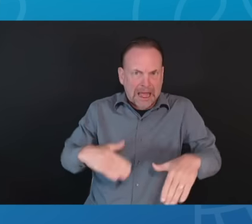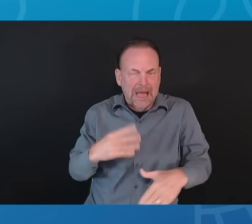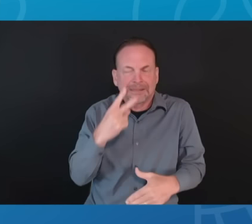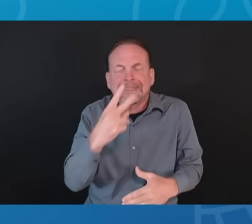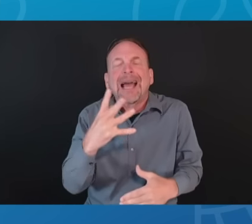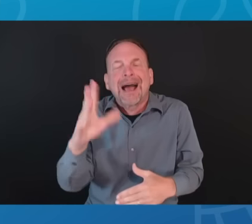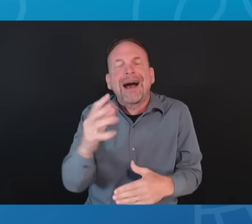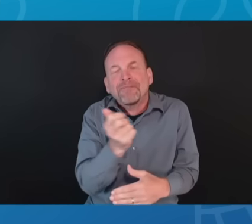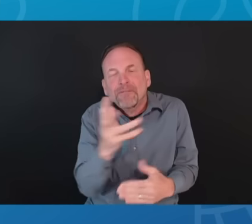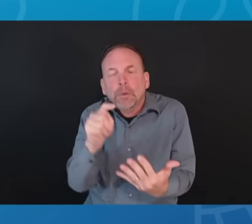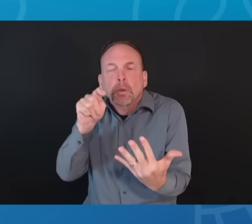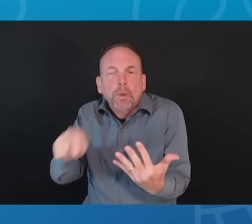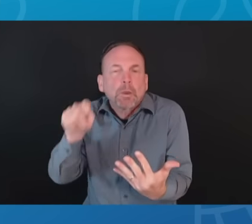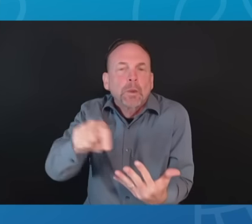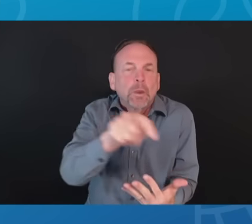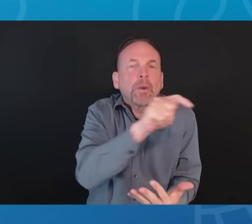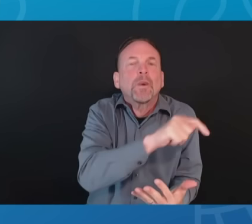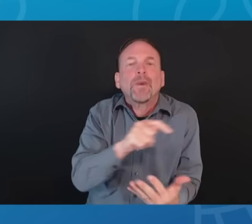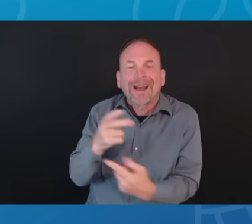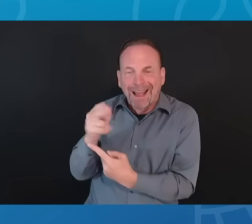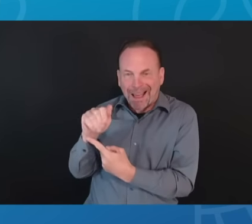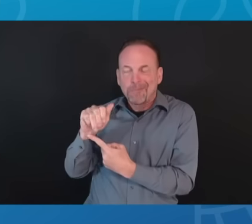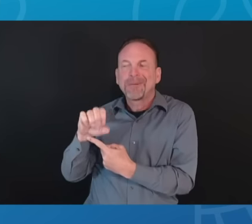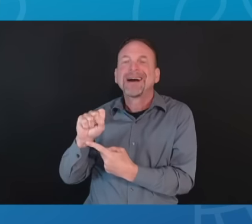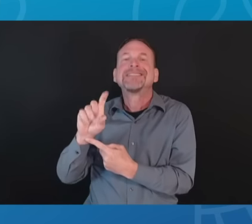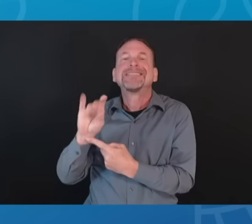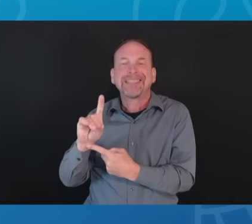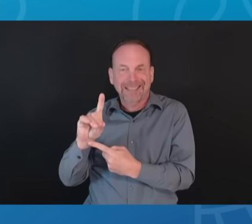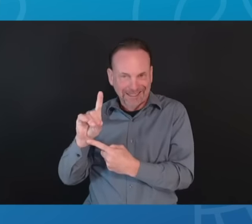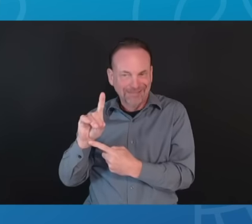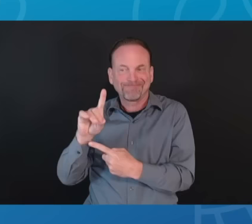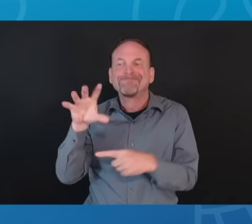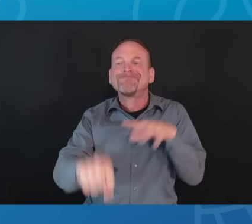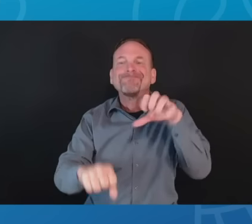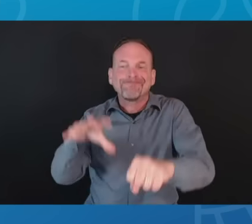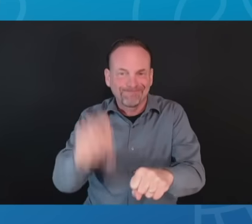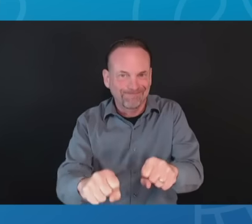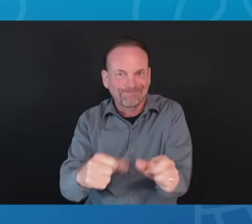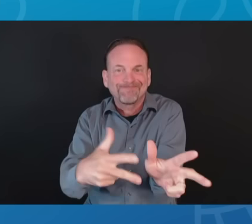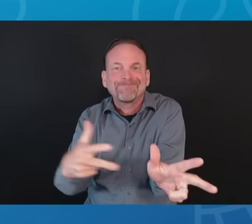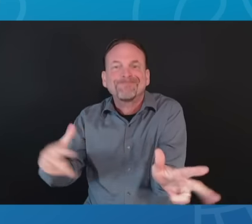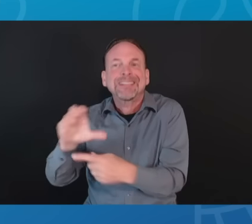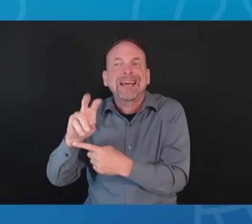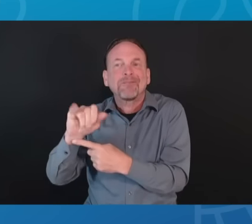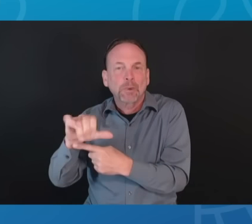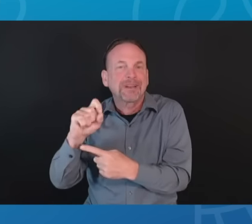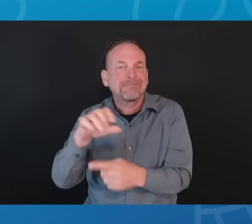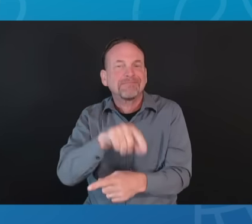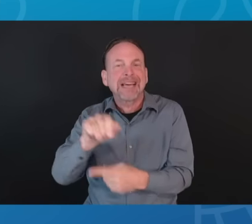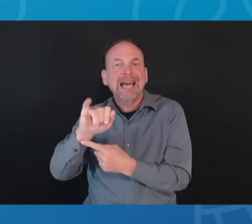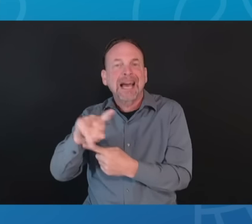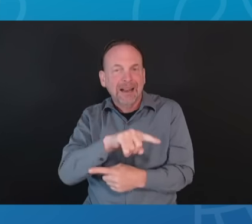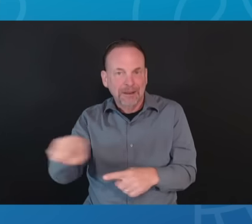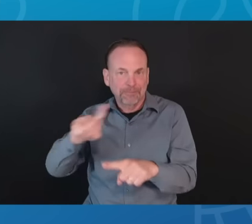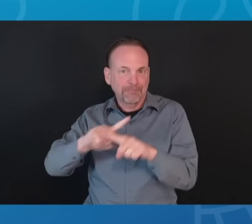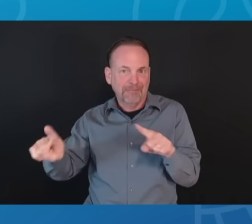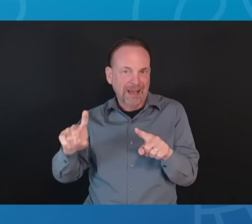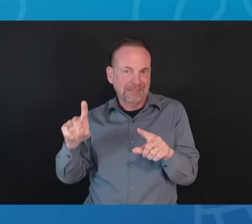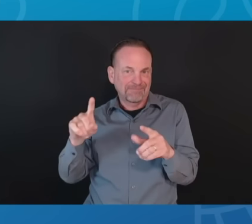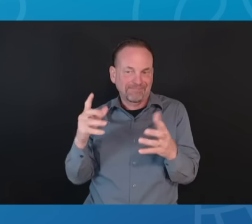convoys. In most cases, returned quickly to the humanitarian organizations. It has not been, there's not been any